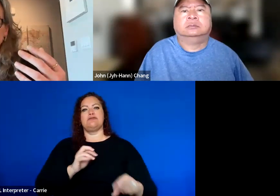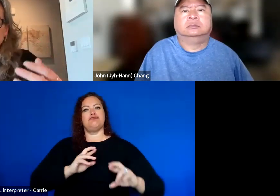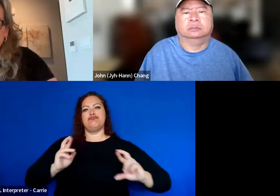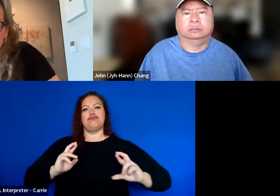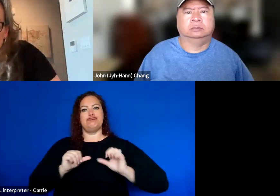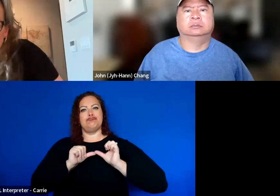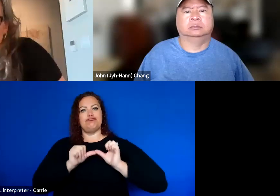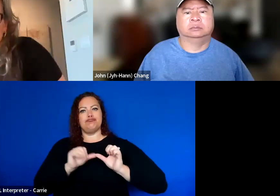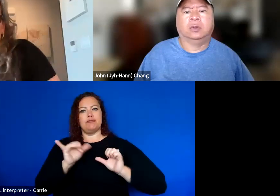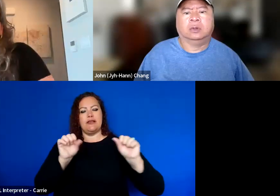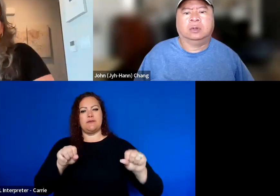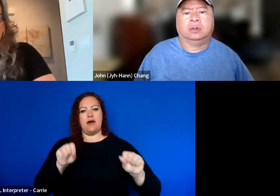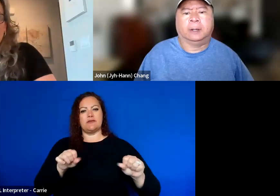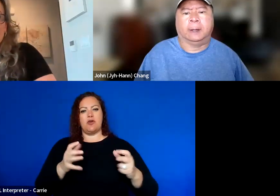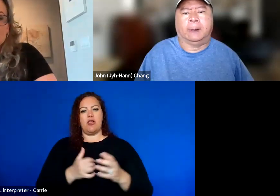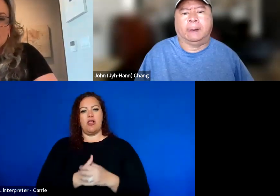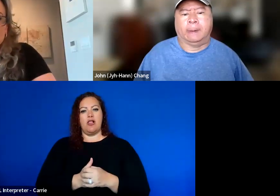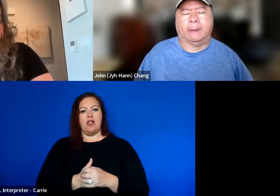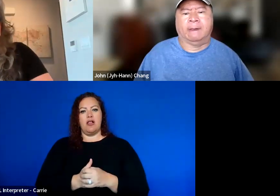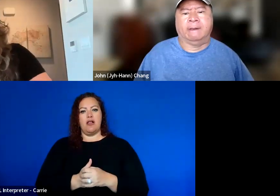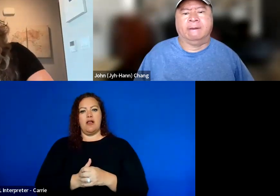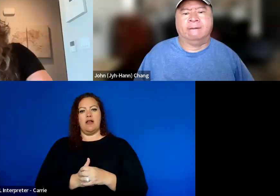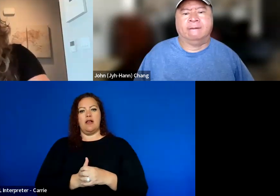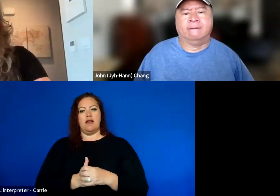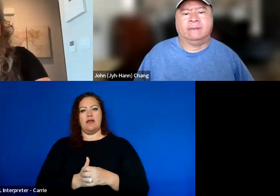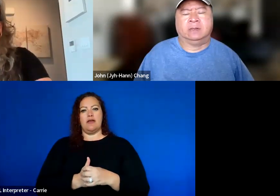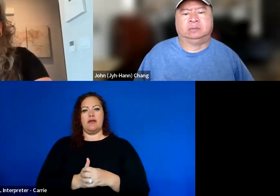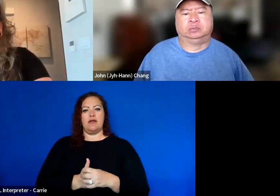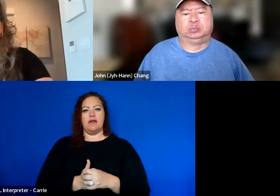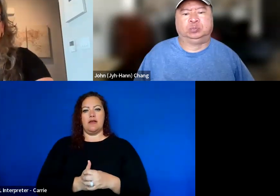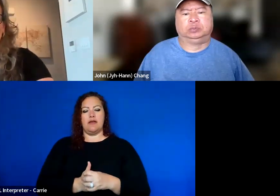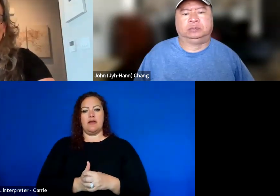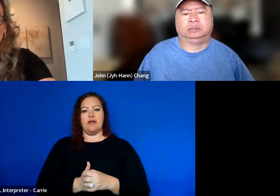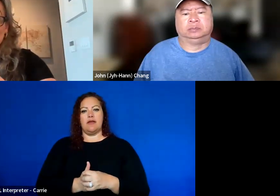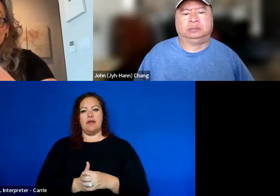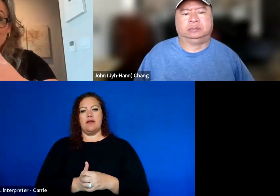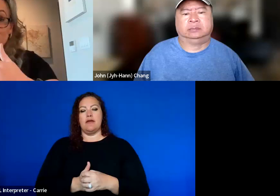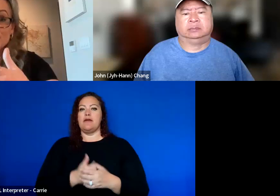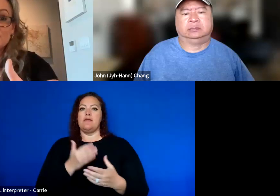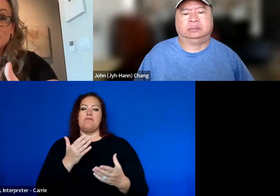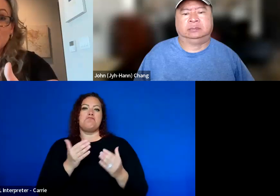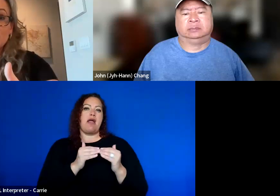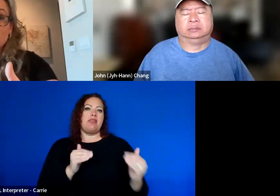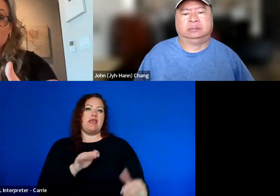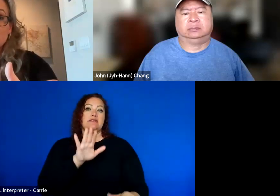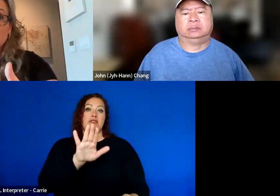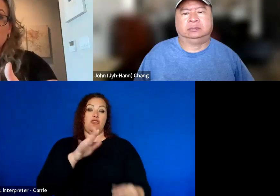possible. Mhm. Mhm. Um, and so at least maybe your physical health requires a